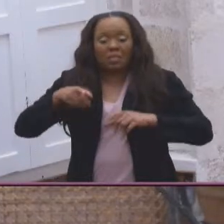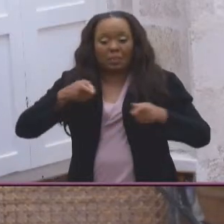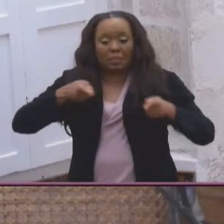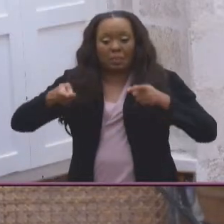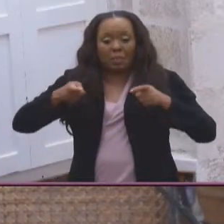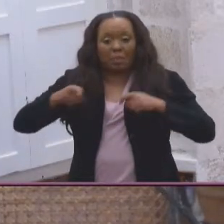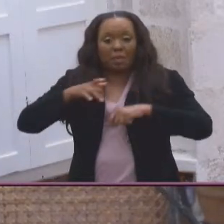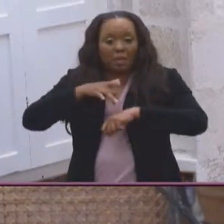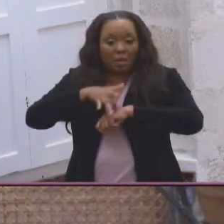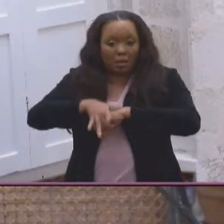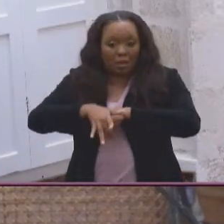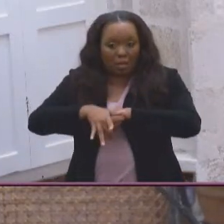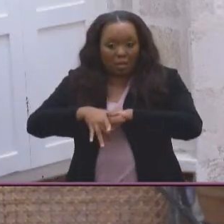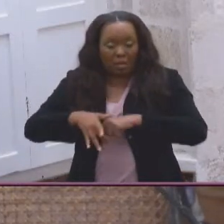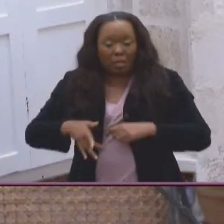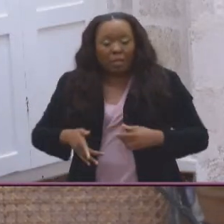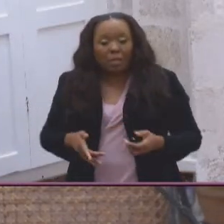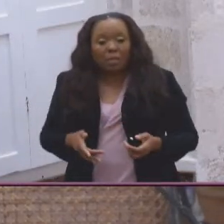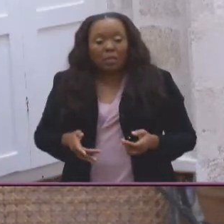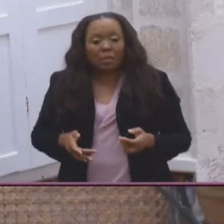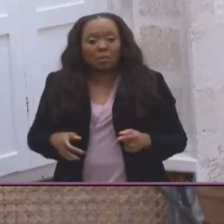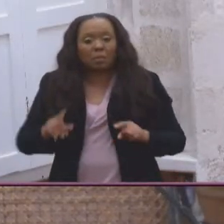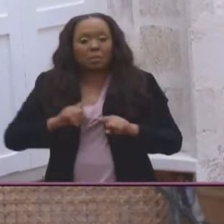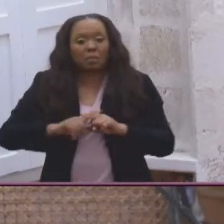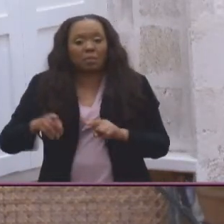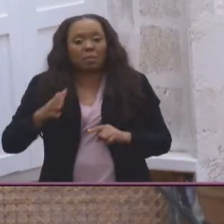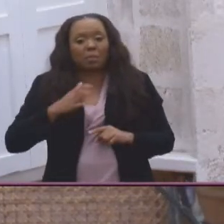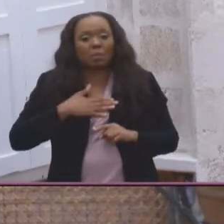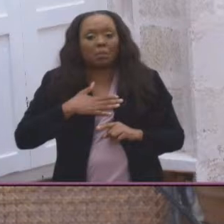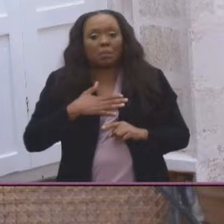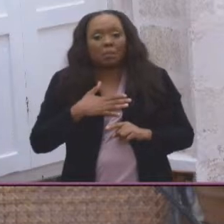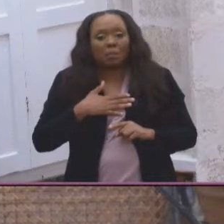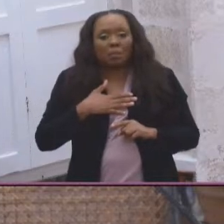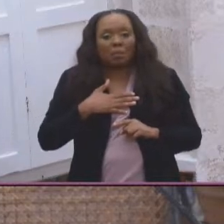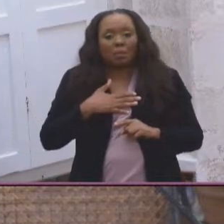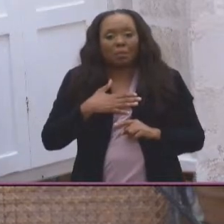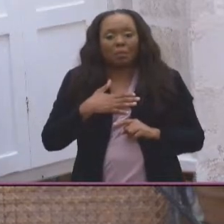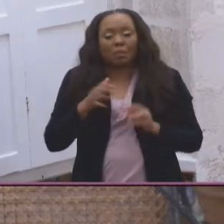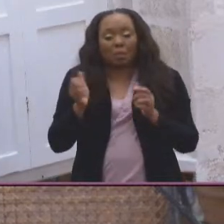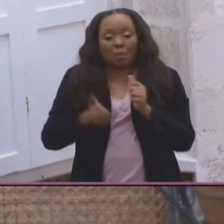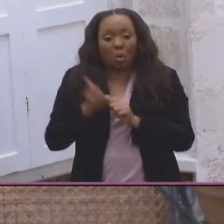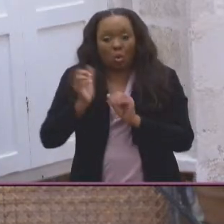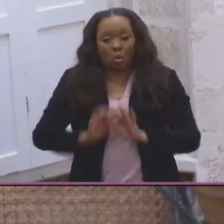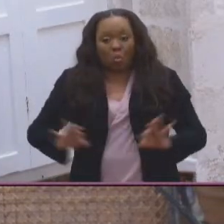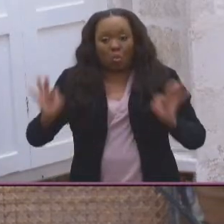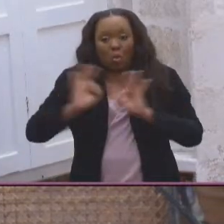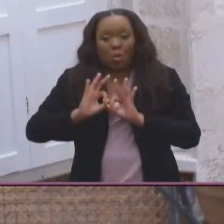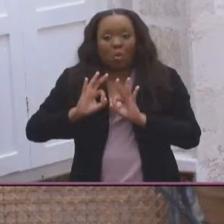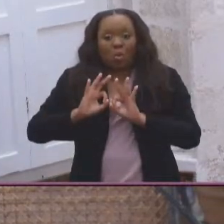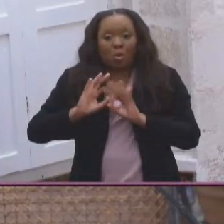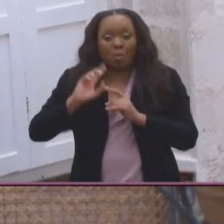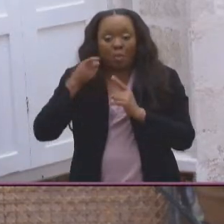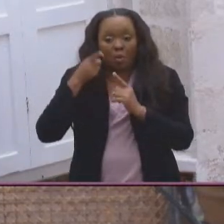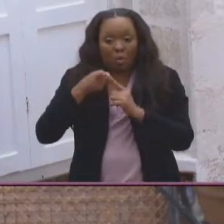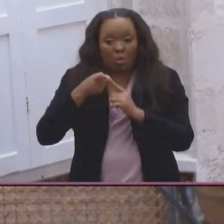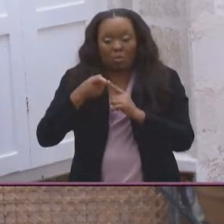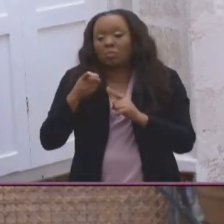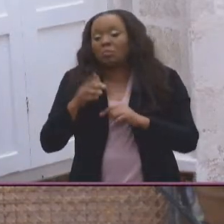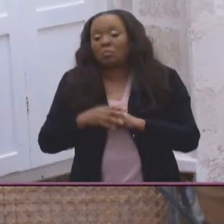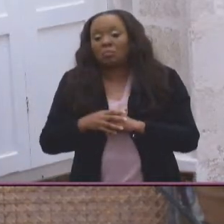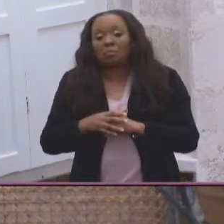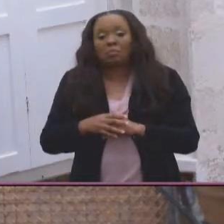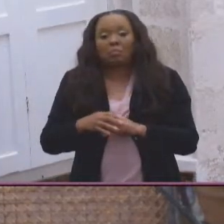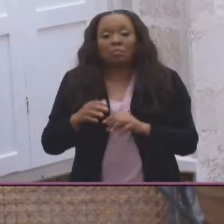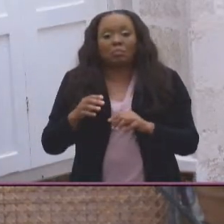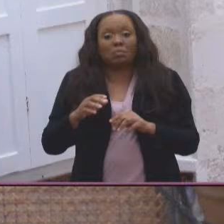to be done. But the main point that I want to make here, Mr. President, is the environmental health officer. I'm hoping to hear